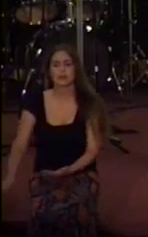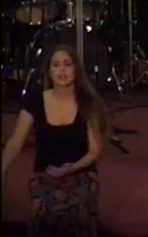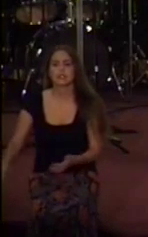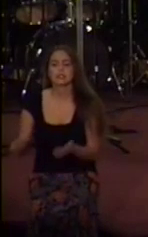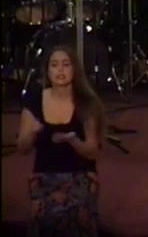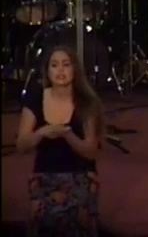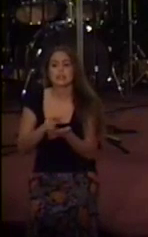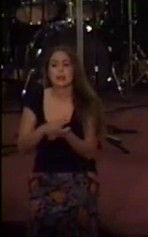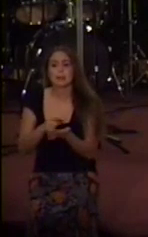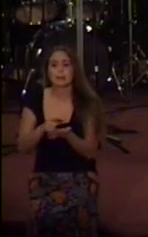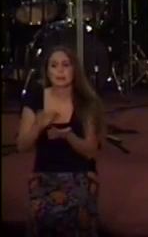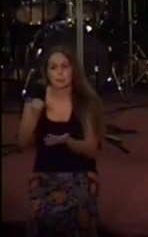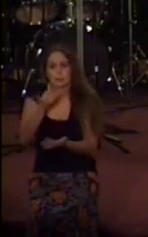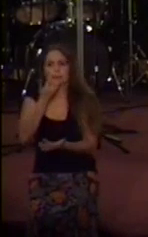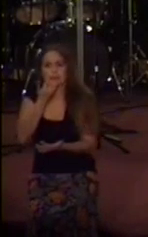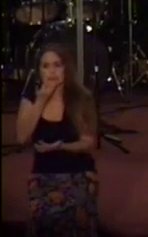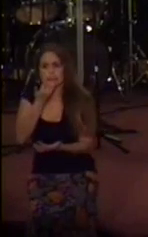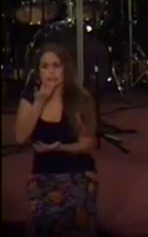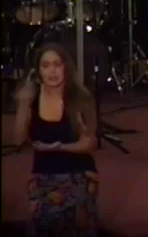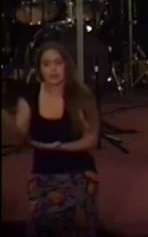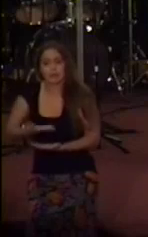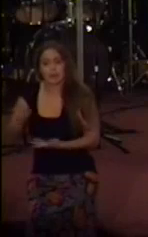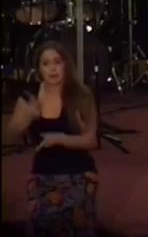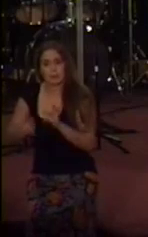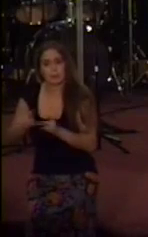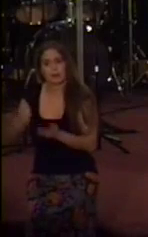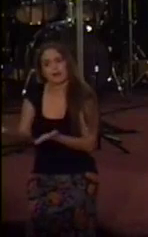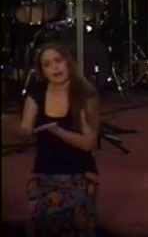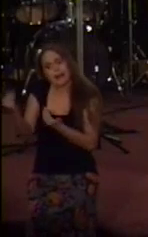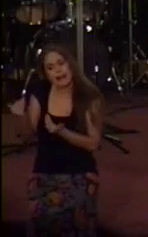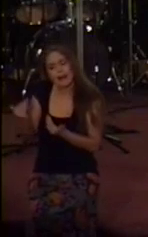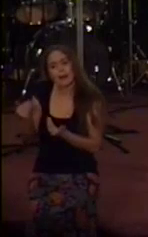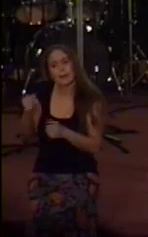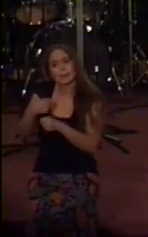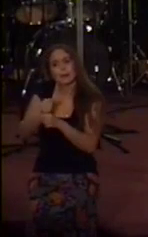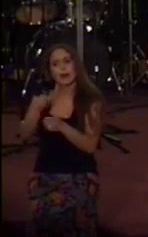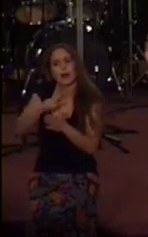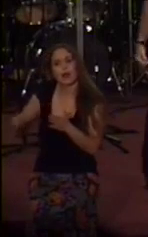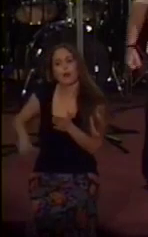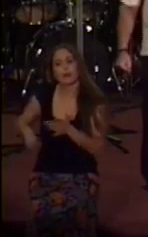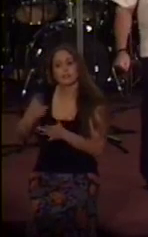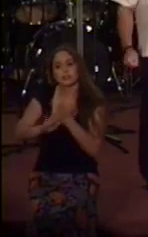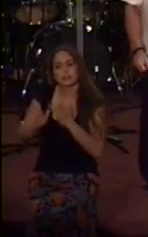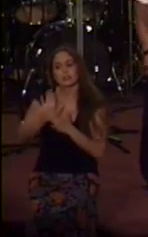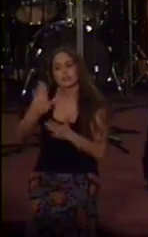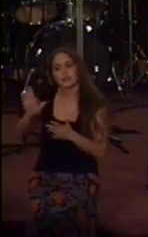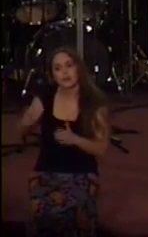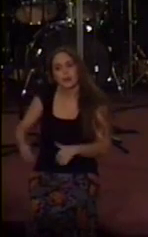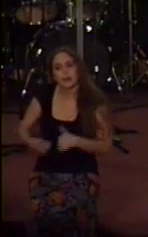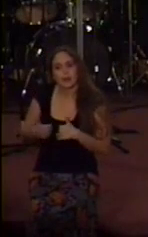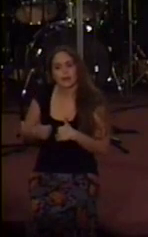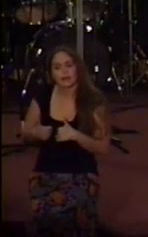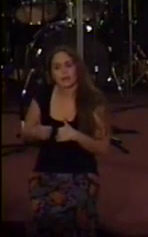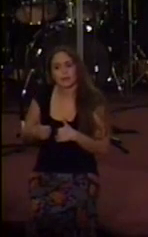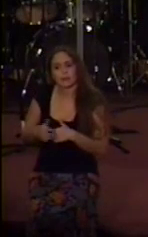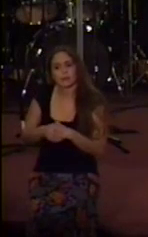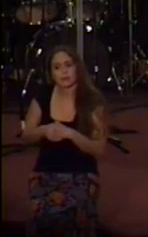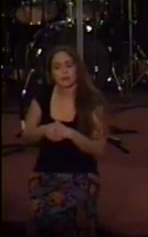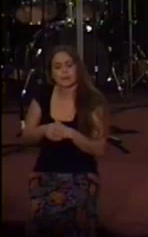Sometimes we make a mistake and we invite people to come and make Jesus Lord of your life. Guess